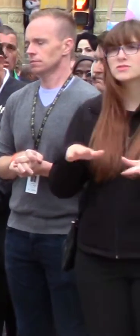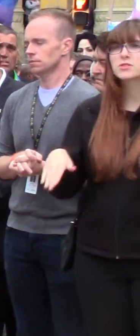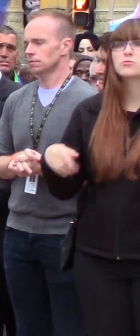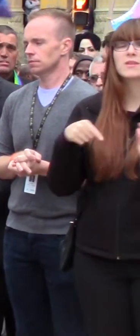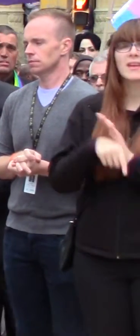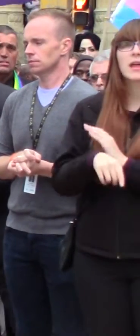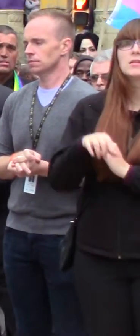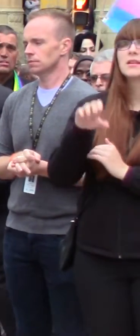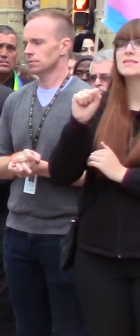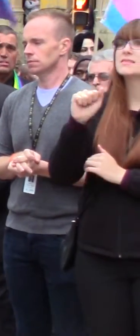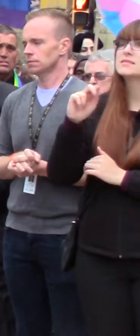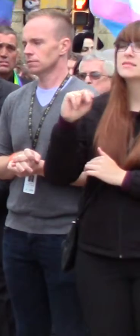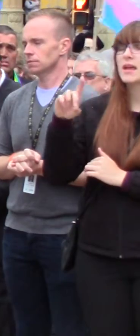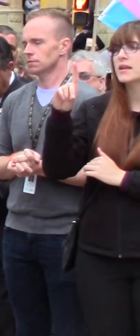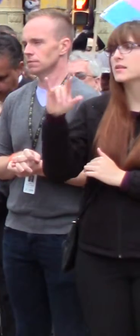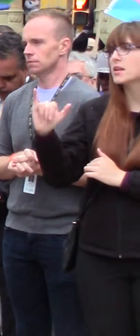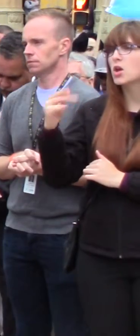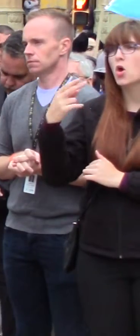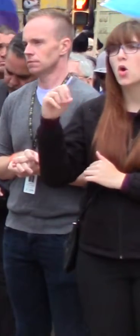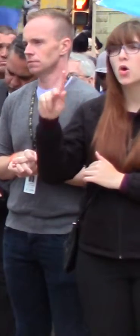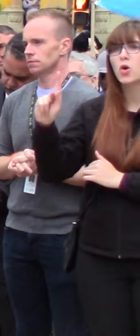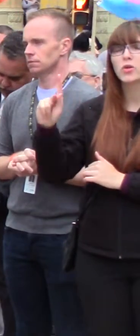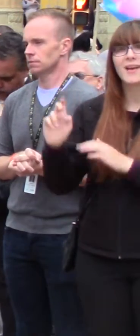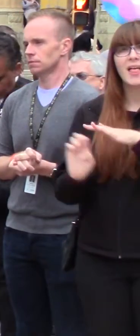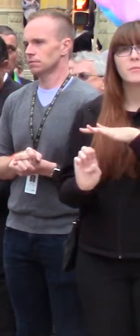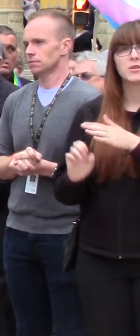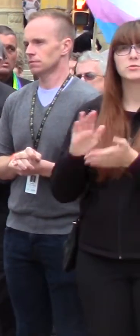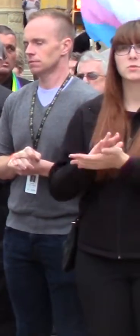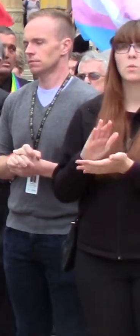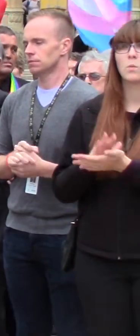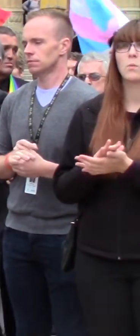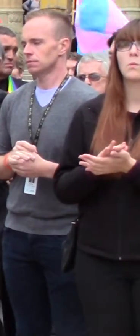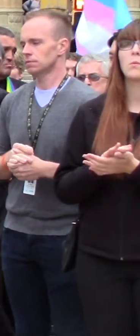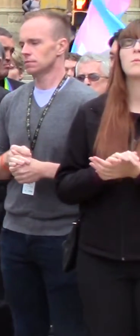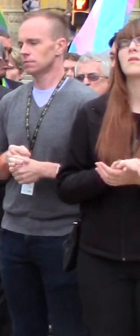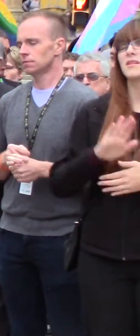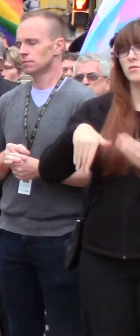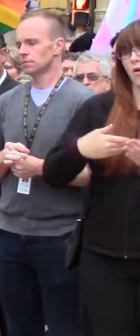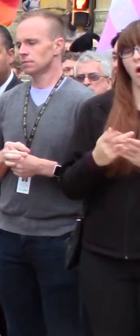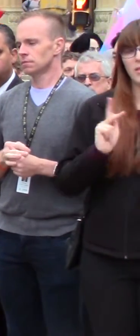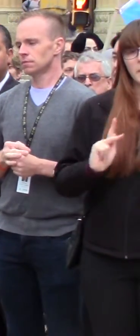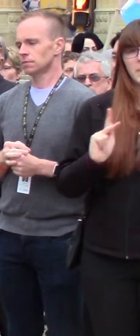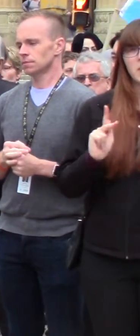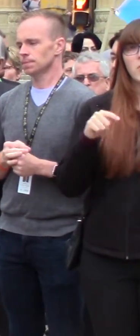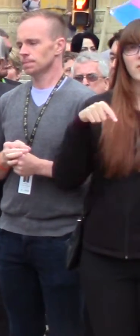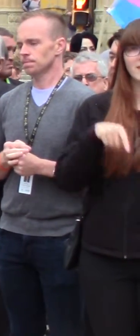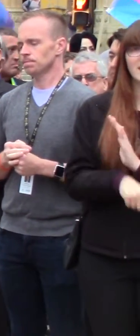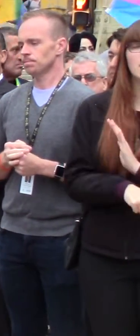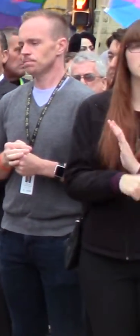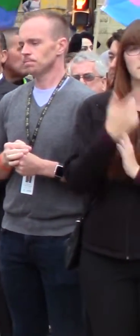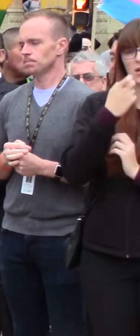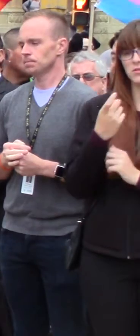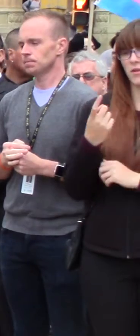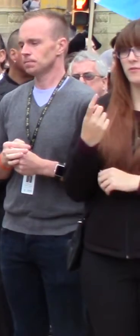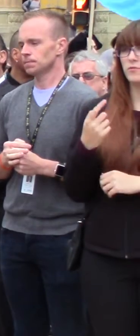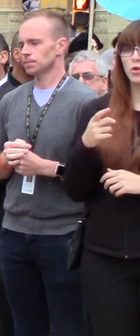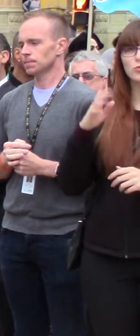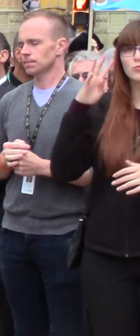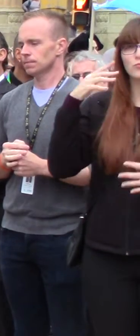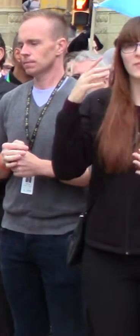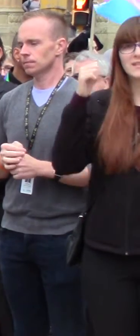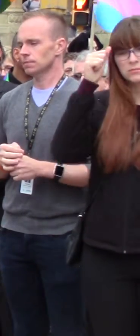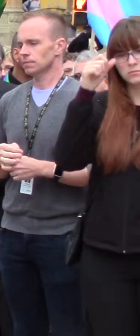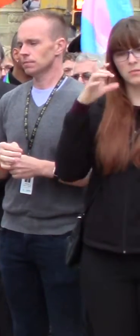Elementary. And we must remember all those who die in a mass shooting at the hands of madmen. However, if we are truly to honor all of